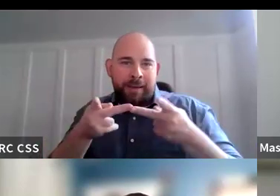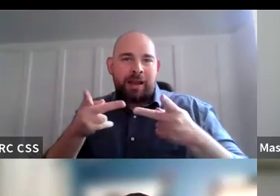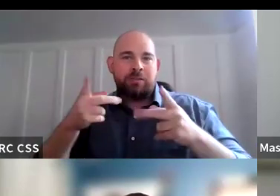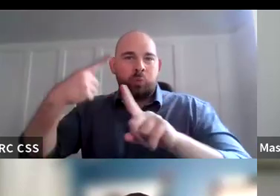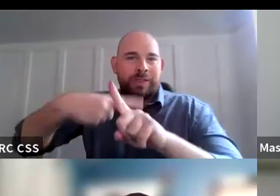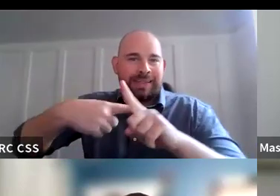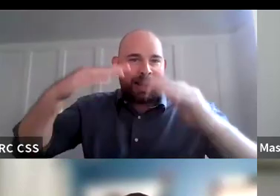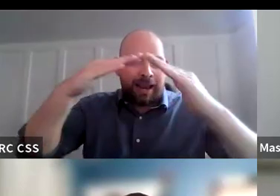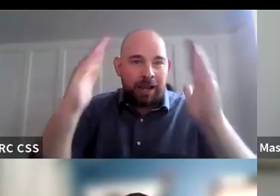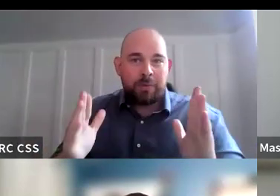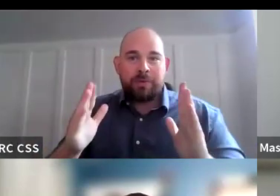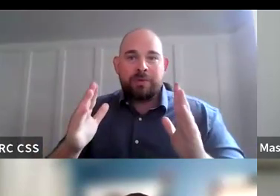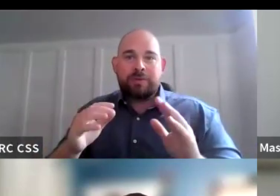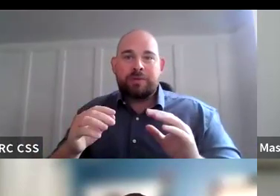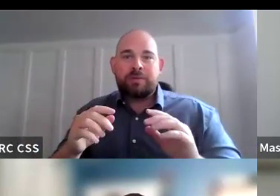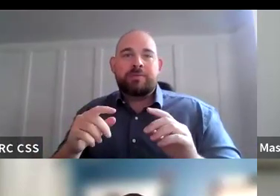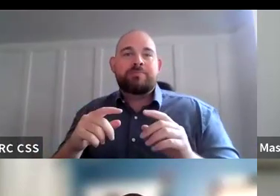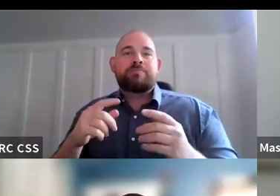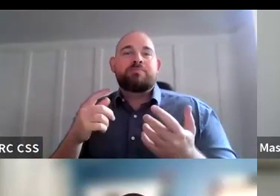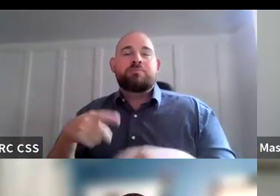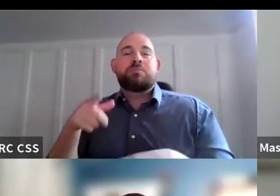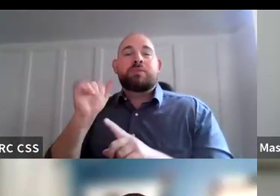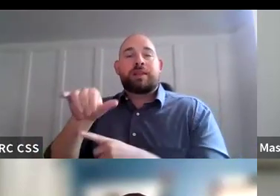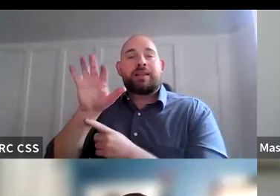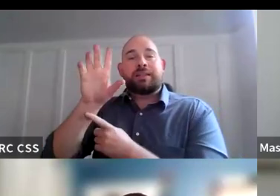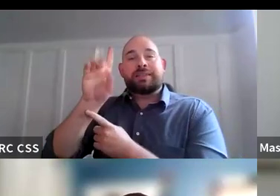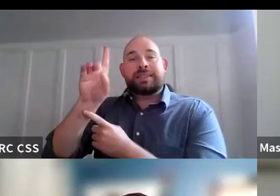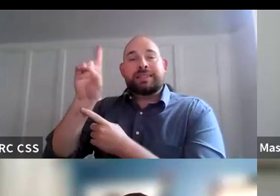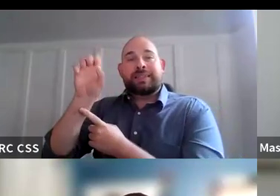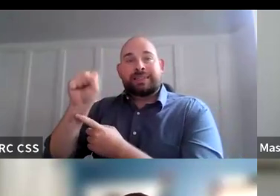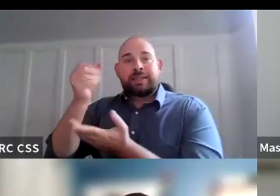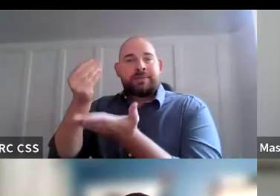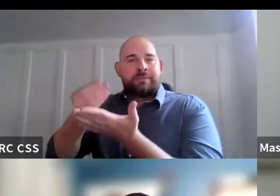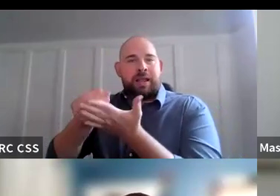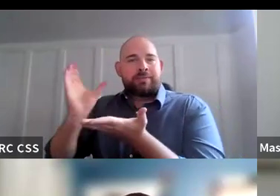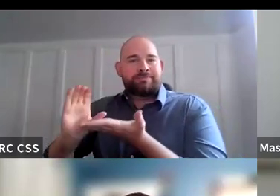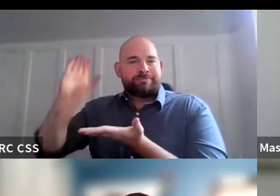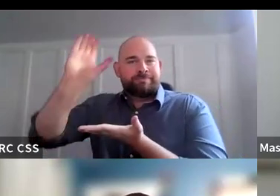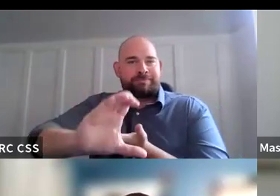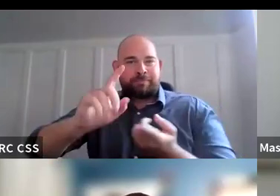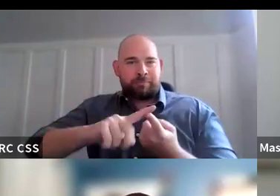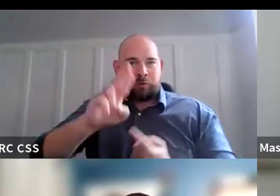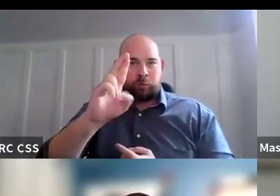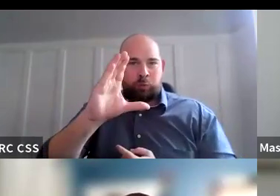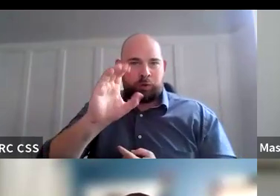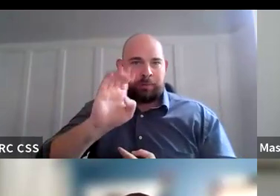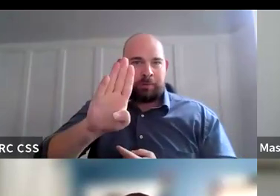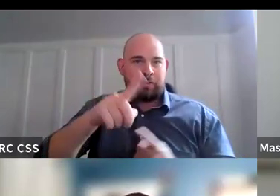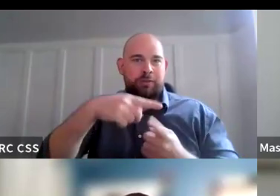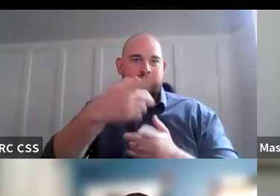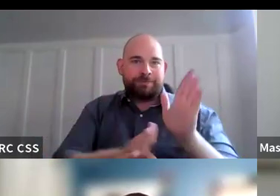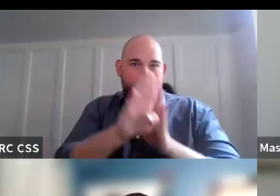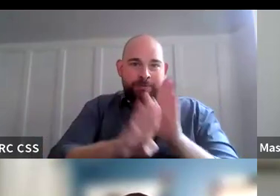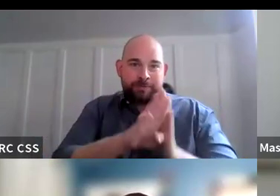for the interpreter. I kind of froze for me. But there's a specific house there, and it's funded